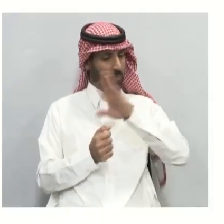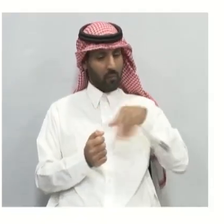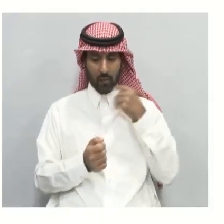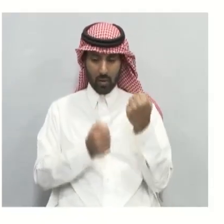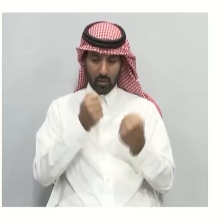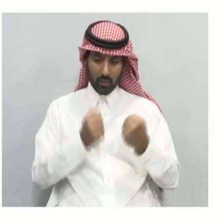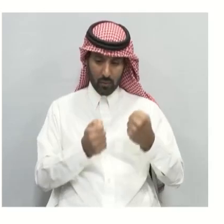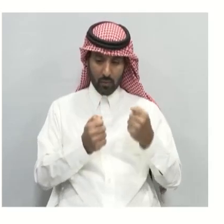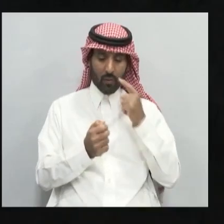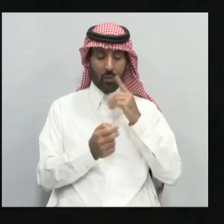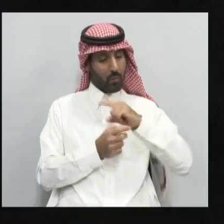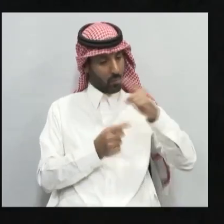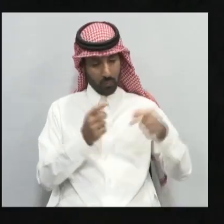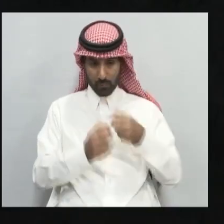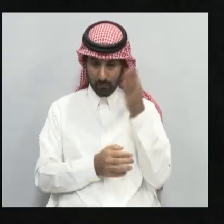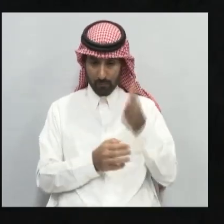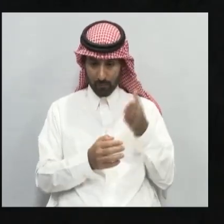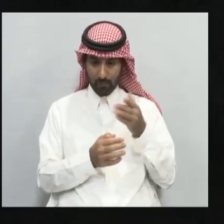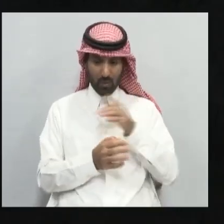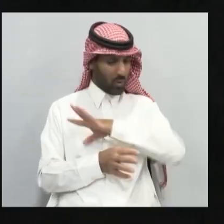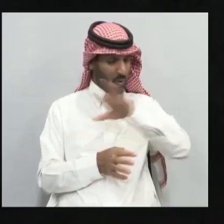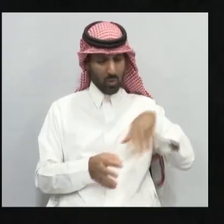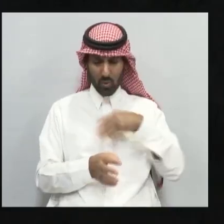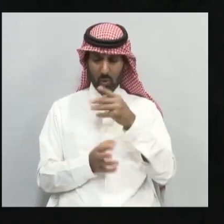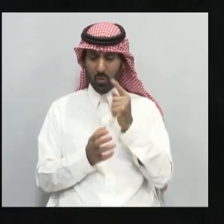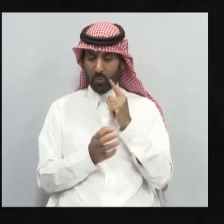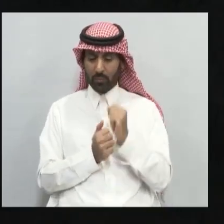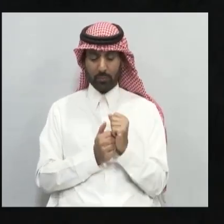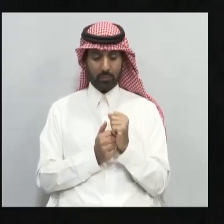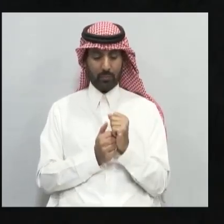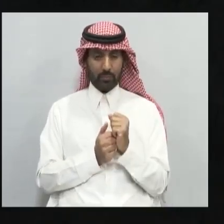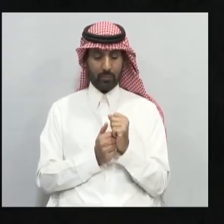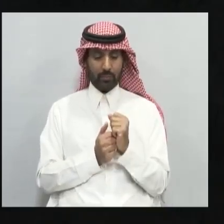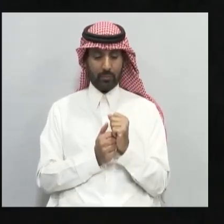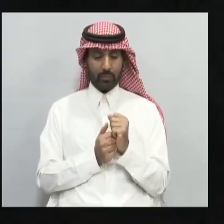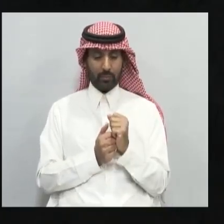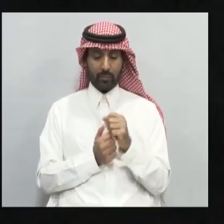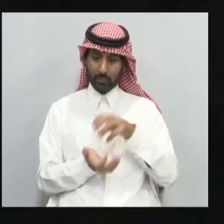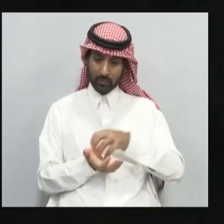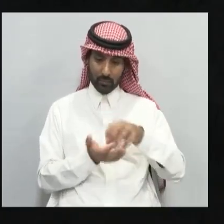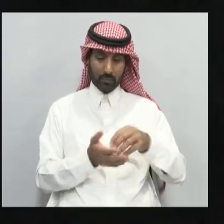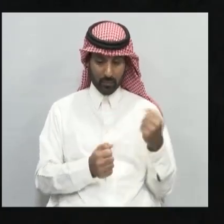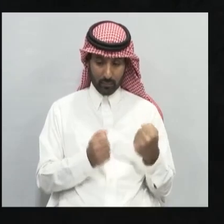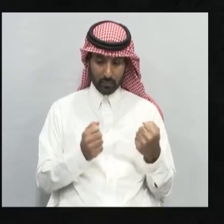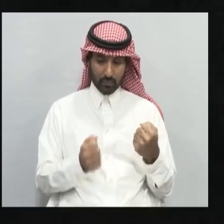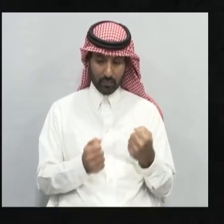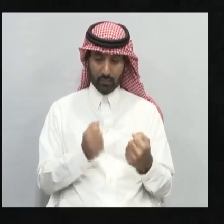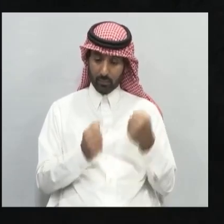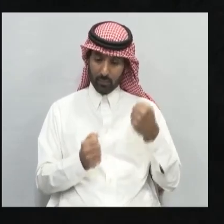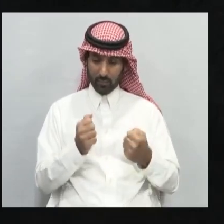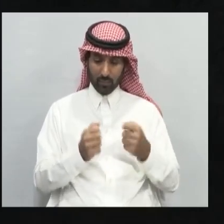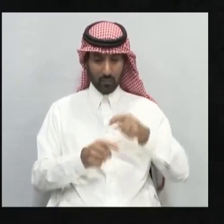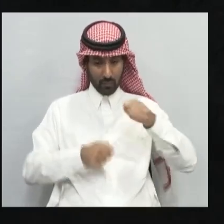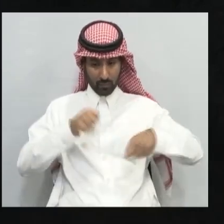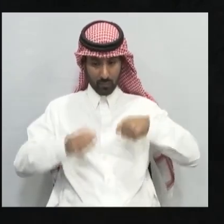not have most or maybe all the means of transportation. Neither the bike,